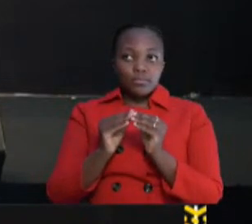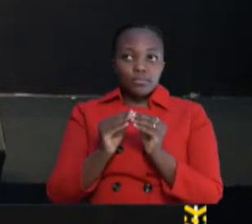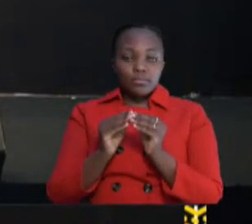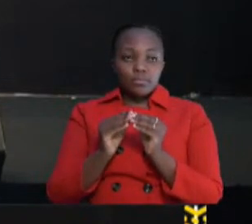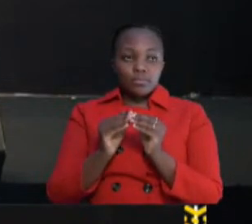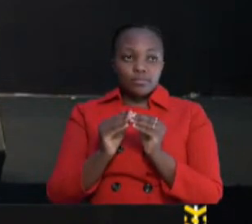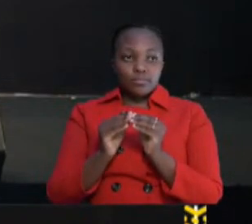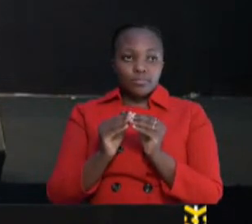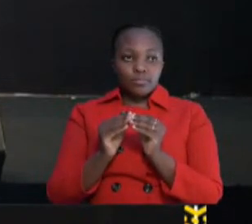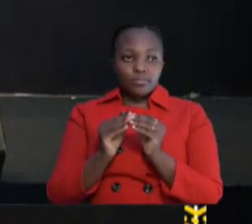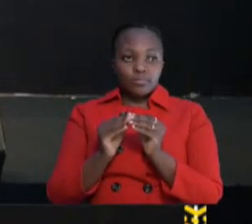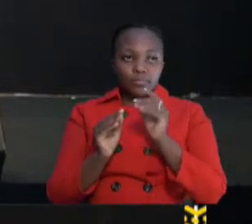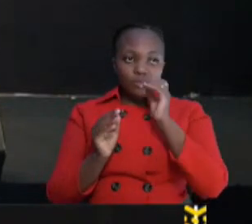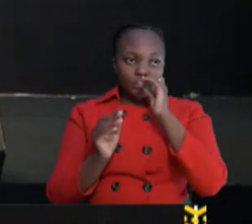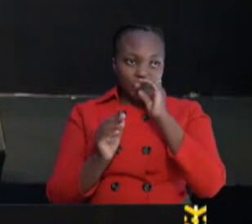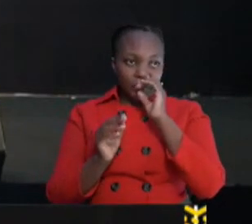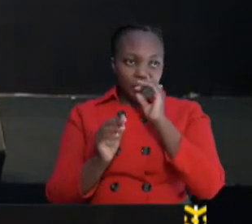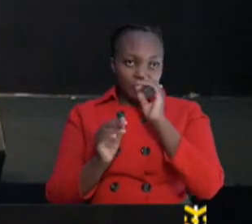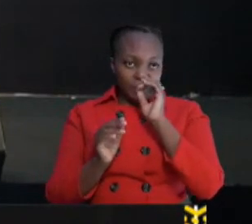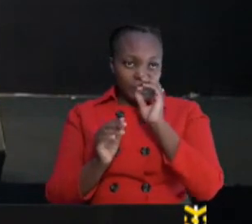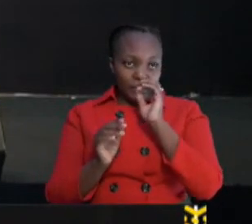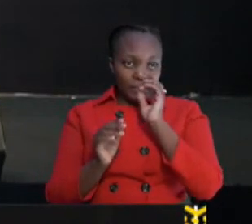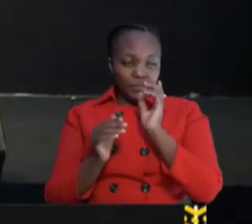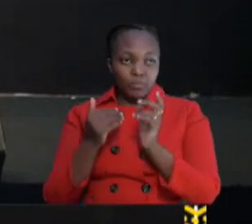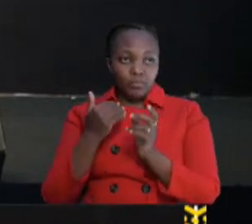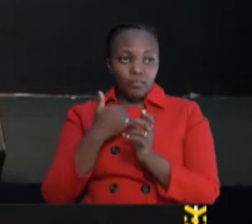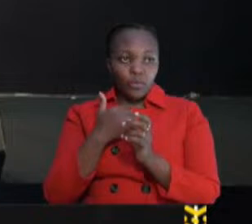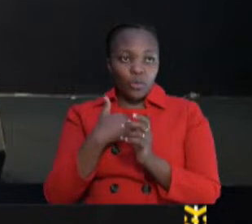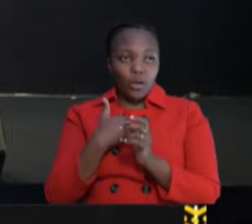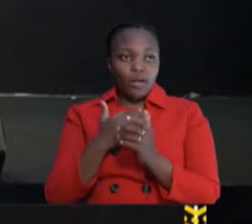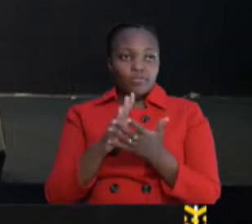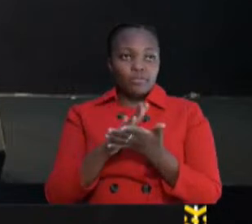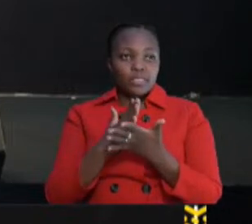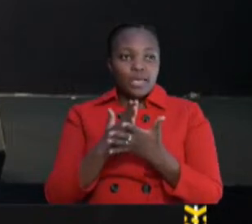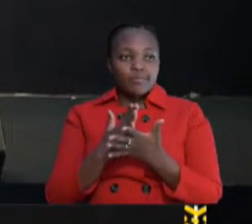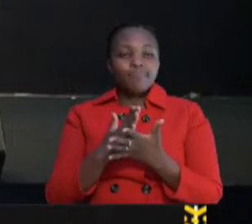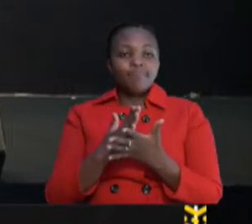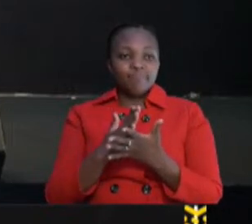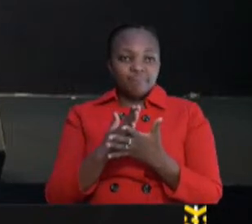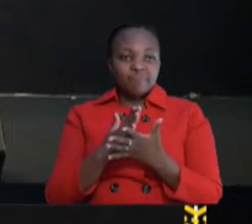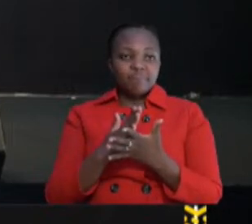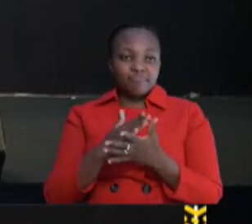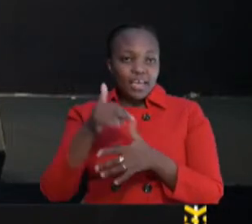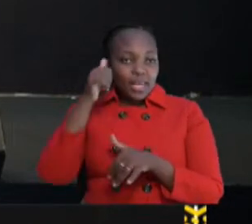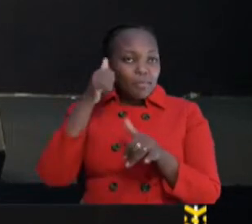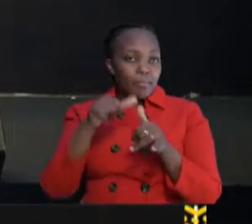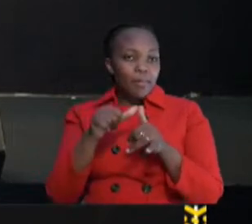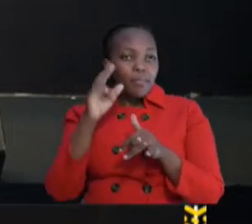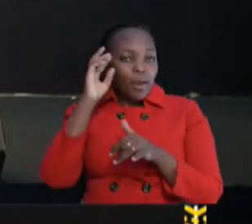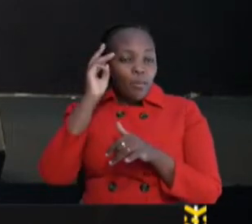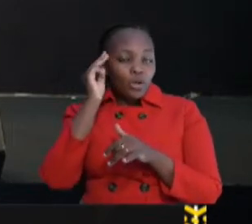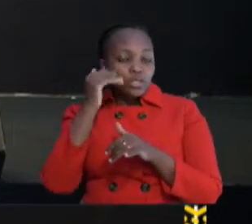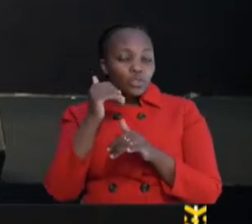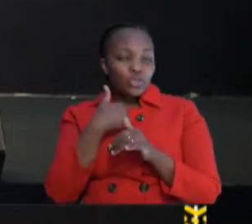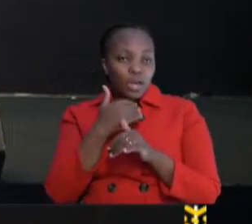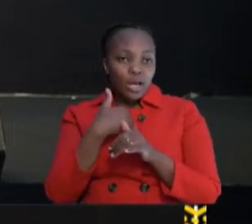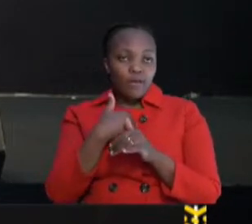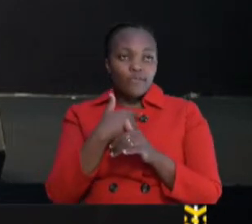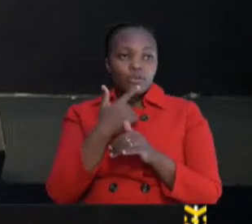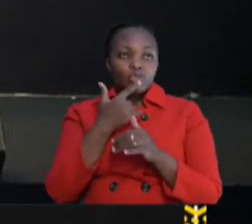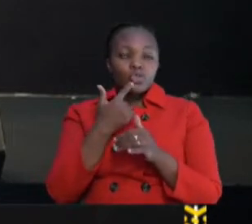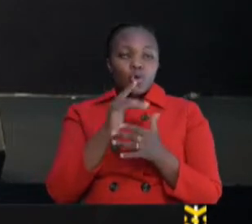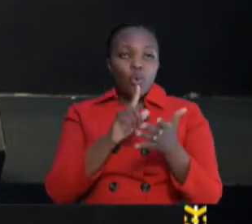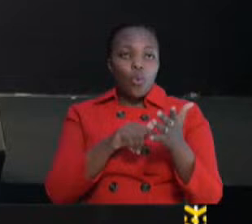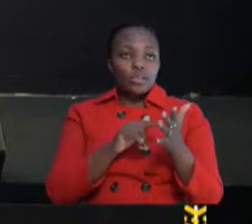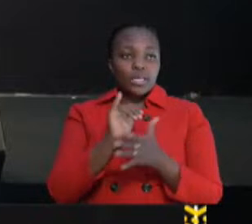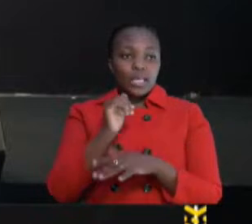engaged because there's the nostalgia that it injects into you, and it brings back memories. So what nostalgic content does